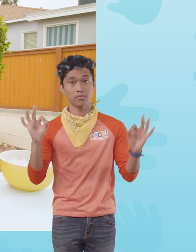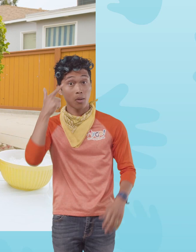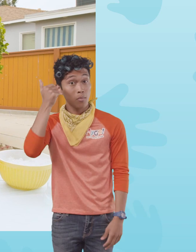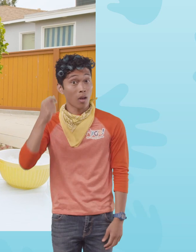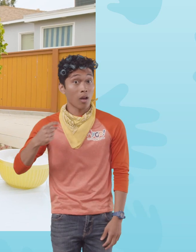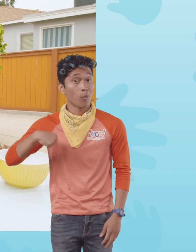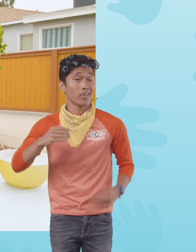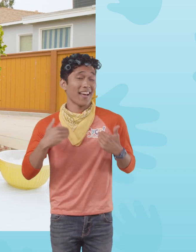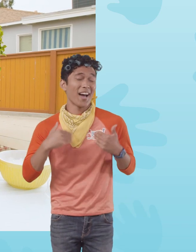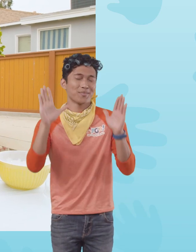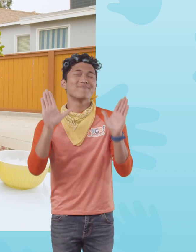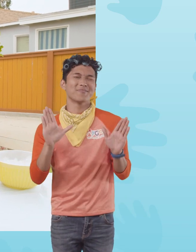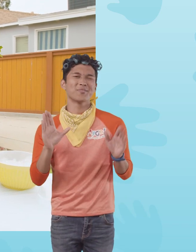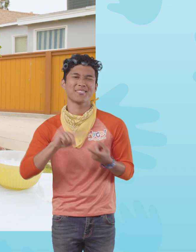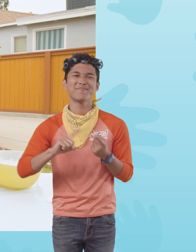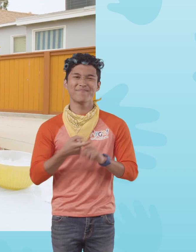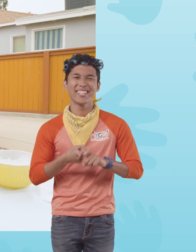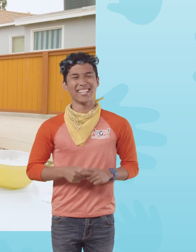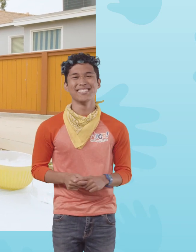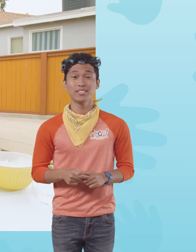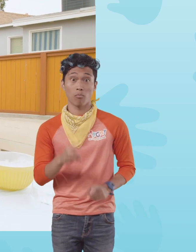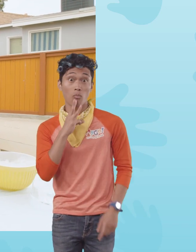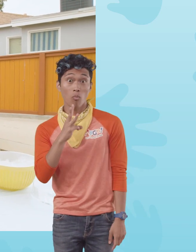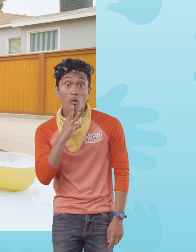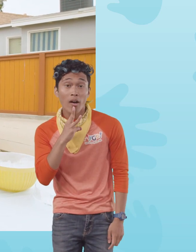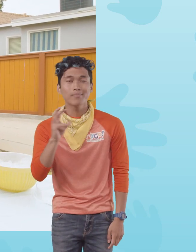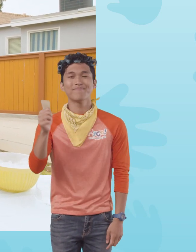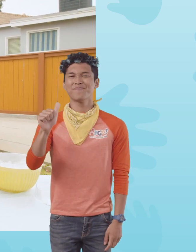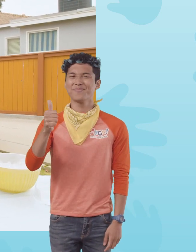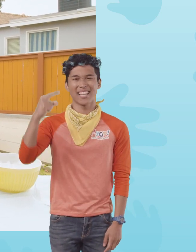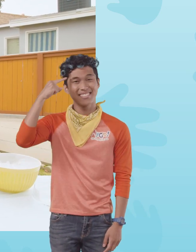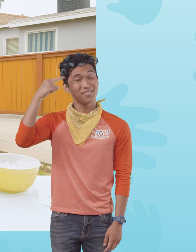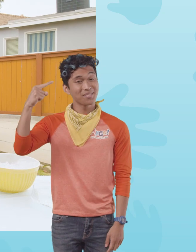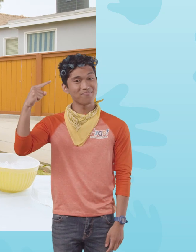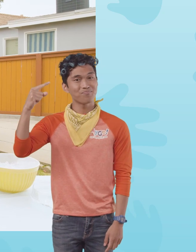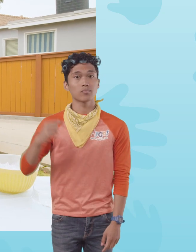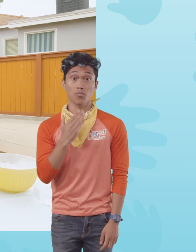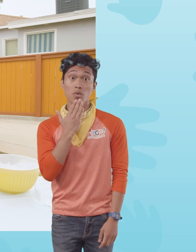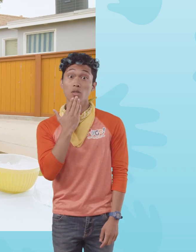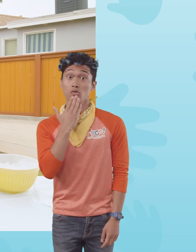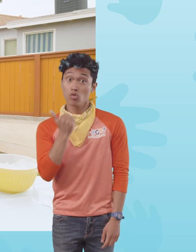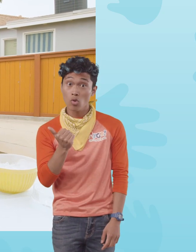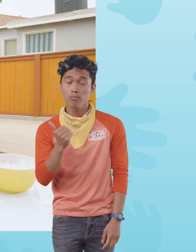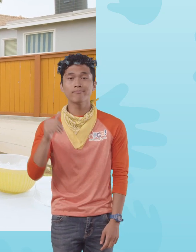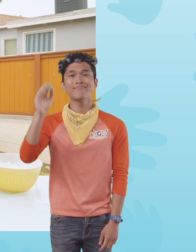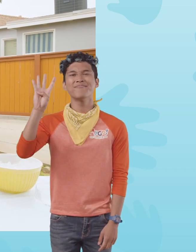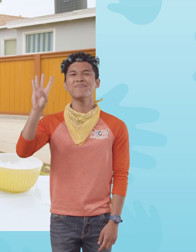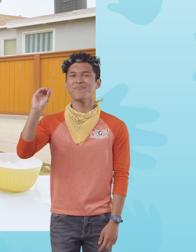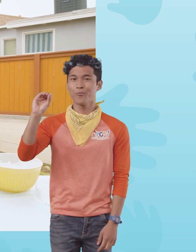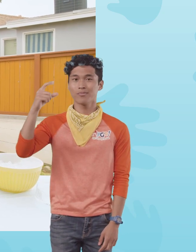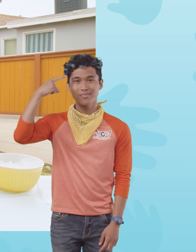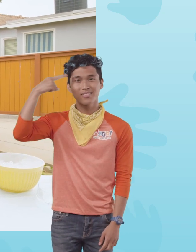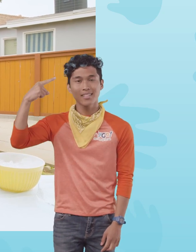free because we have a great friend. The water was 10 cents. And then the sugar